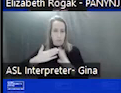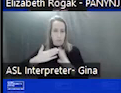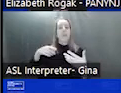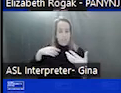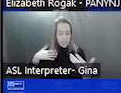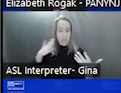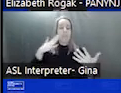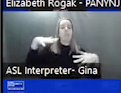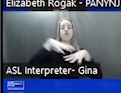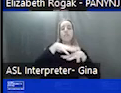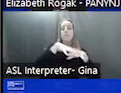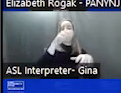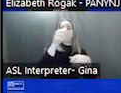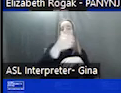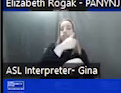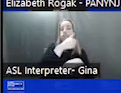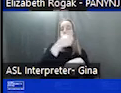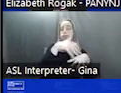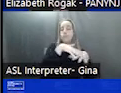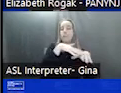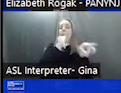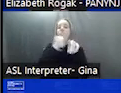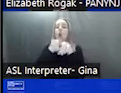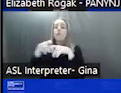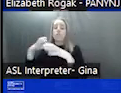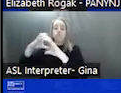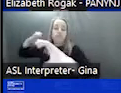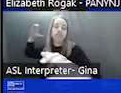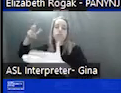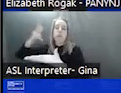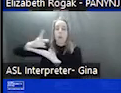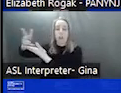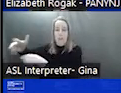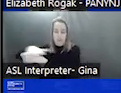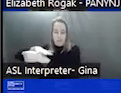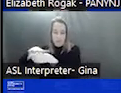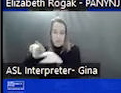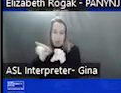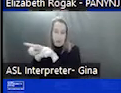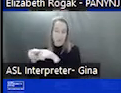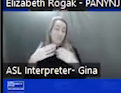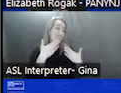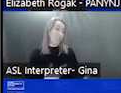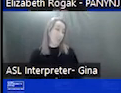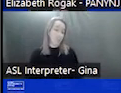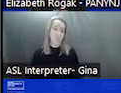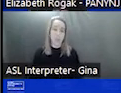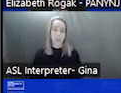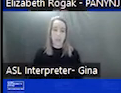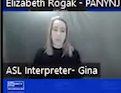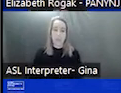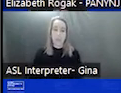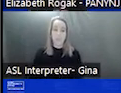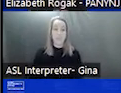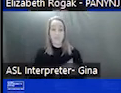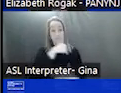As well as a commercial vehicle parking facility. Thank you for your time. Thank you, Brandon. So our next speaker